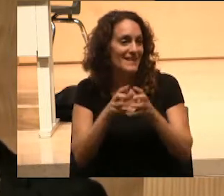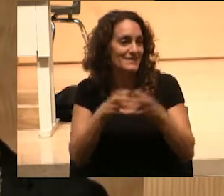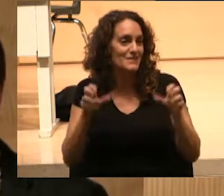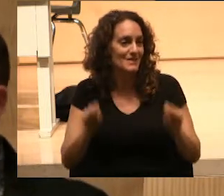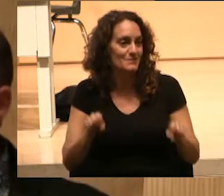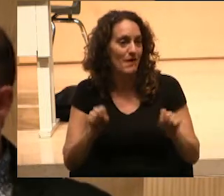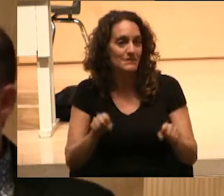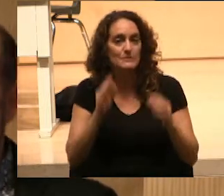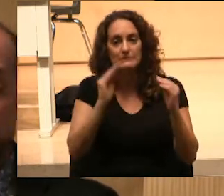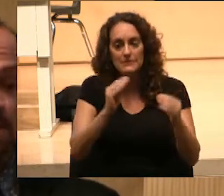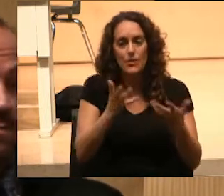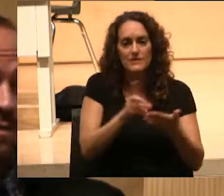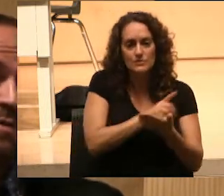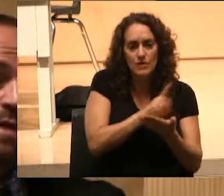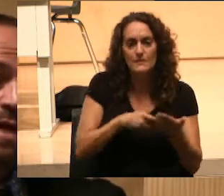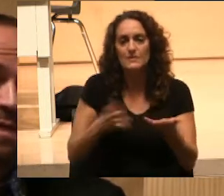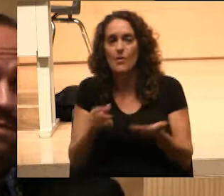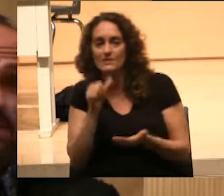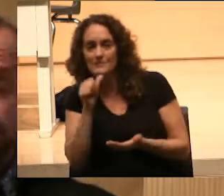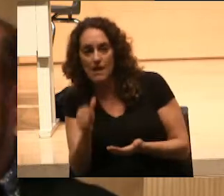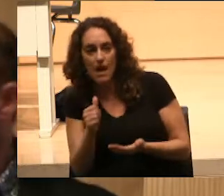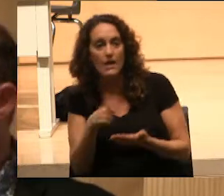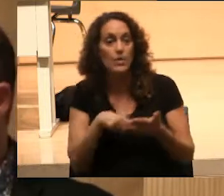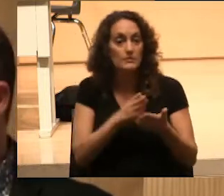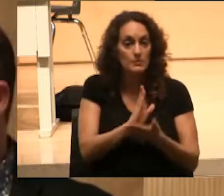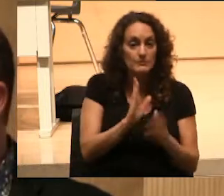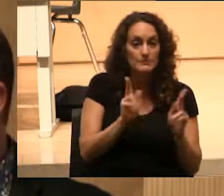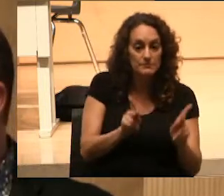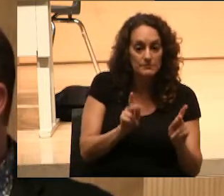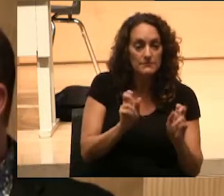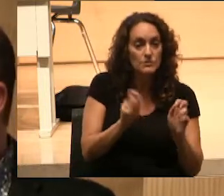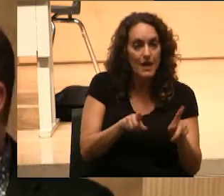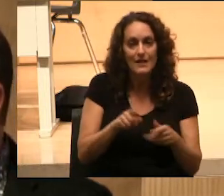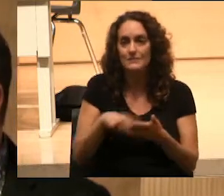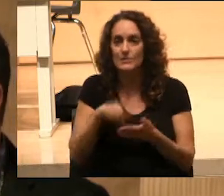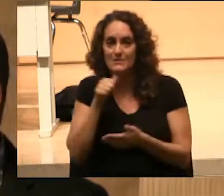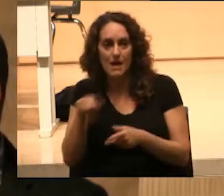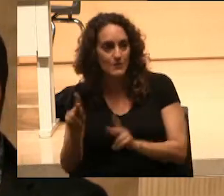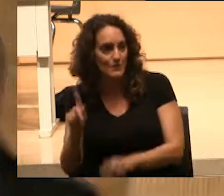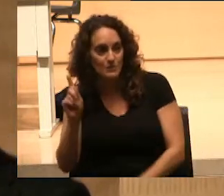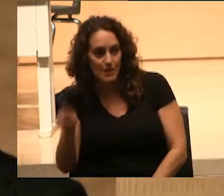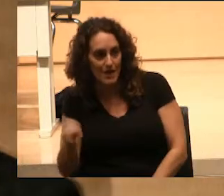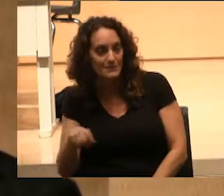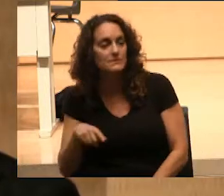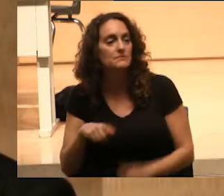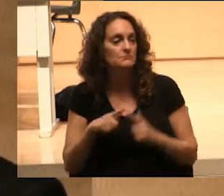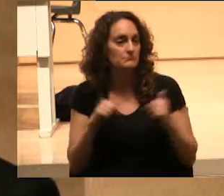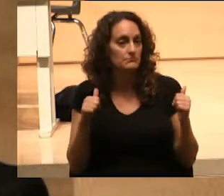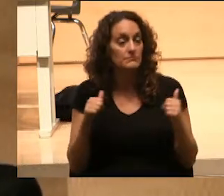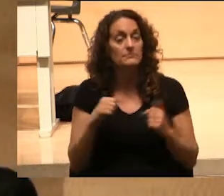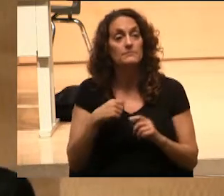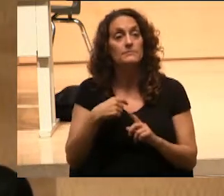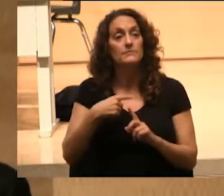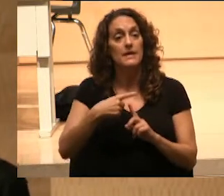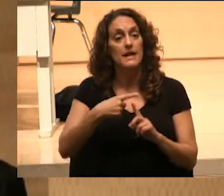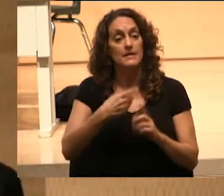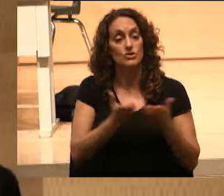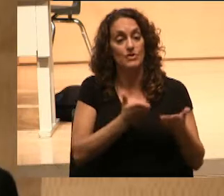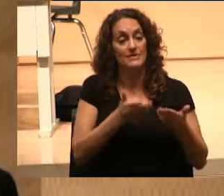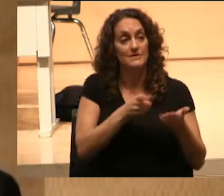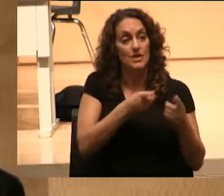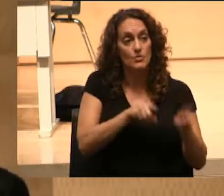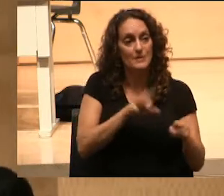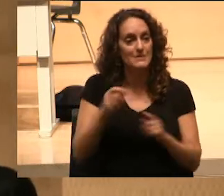and what is not okay to ask, what is okay to ask. Potential new tenants. Keep services and lease agreements separate. I